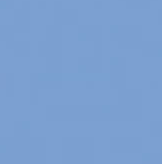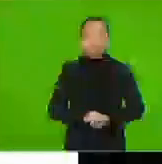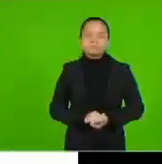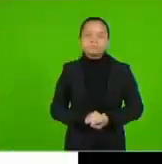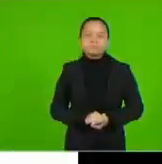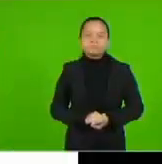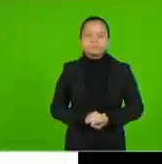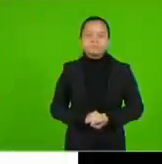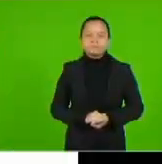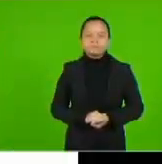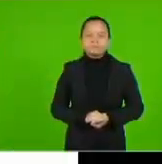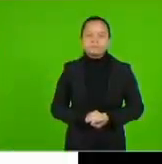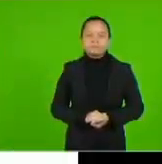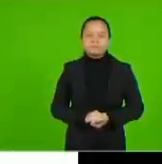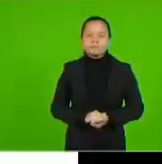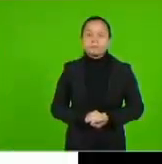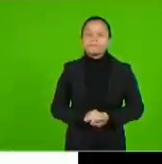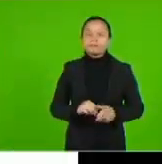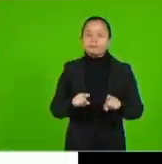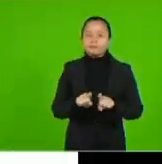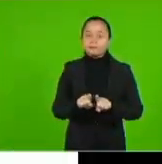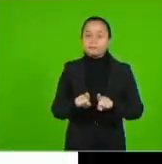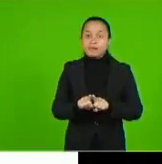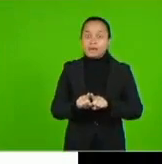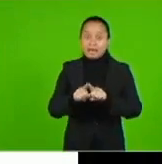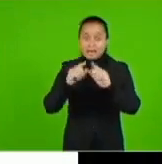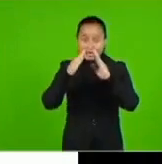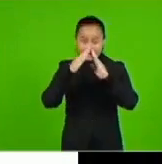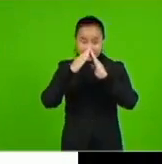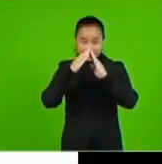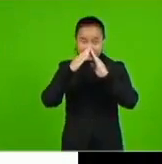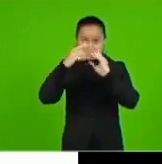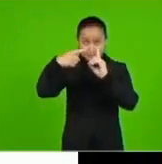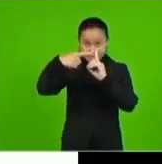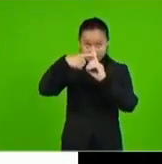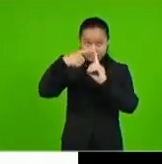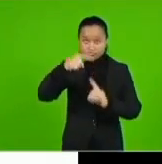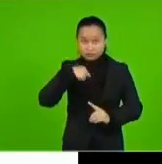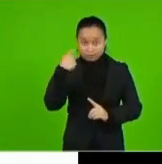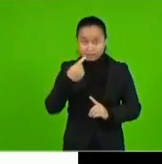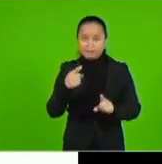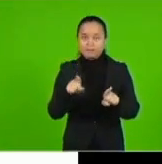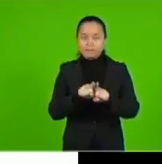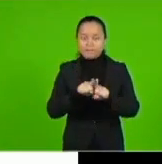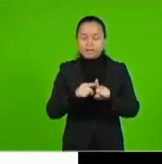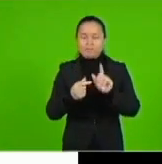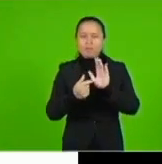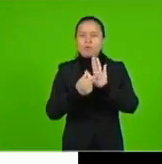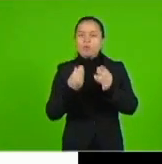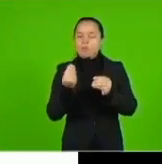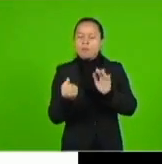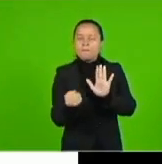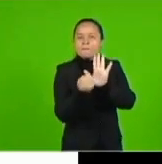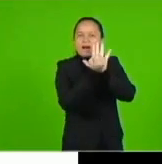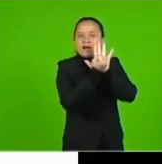Our temples. Our temples, they are also a land,